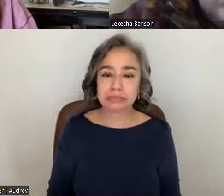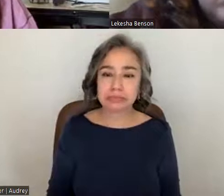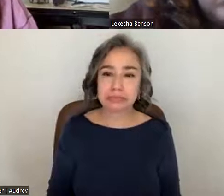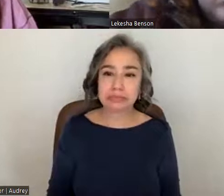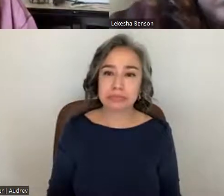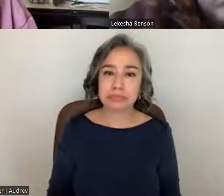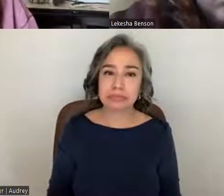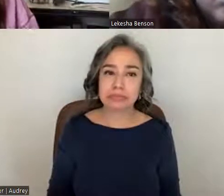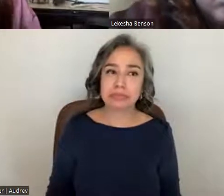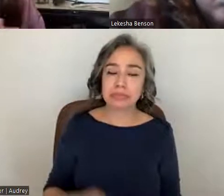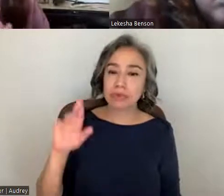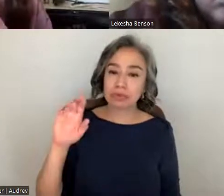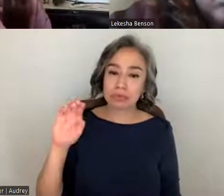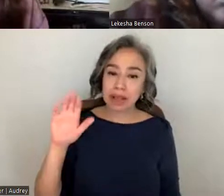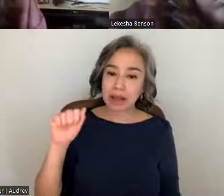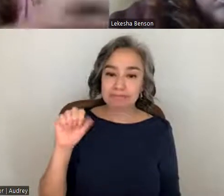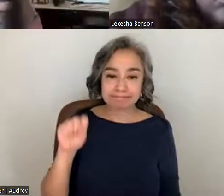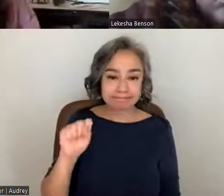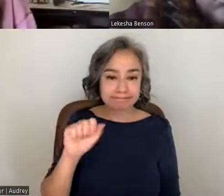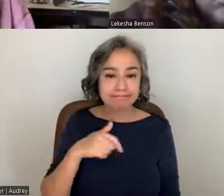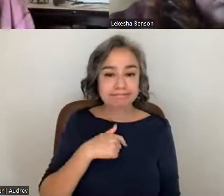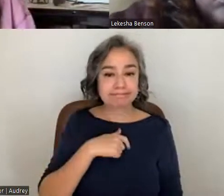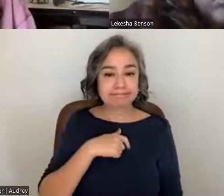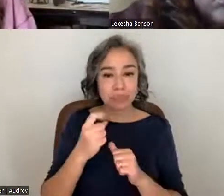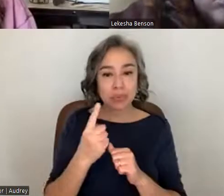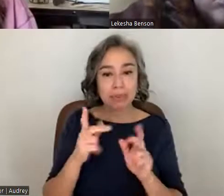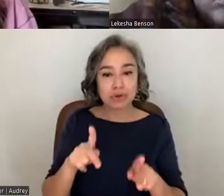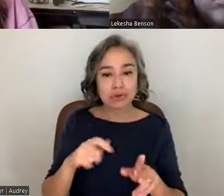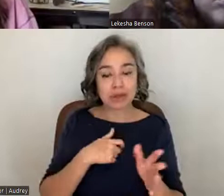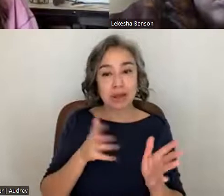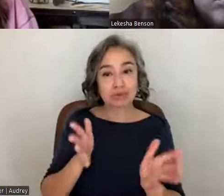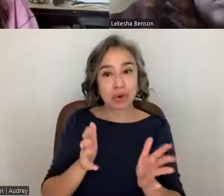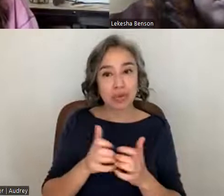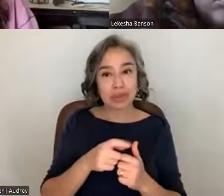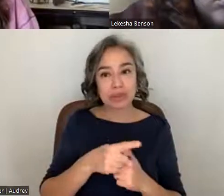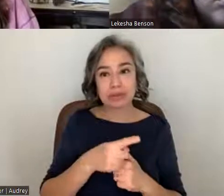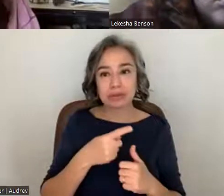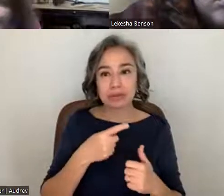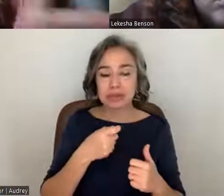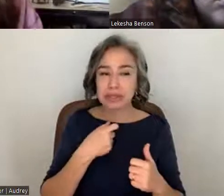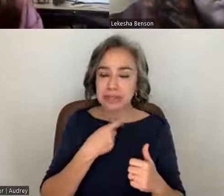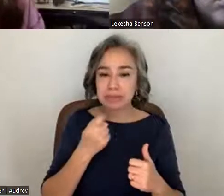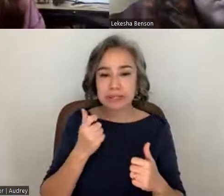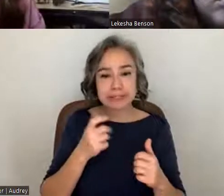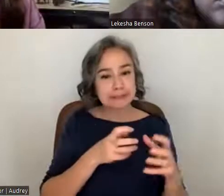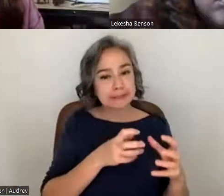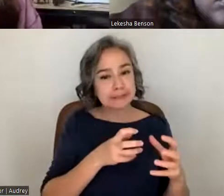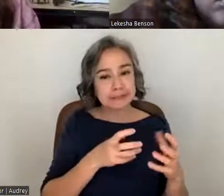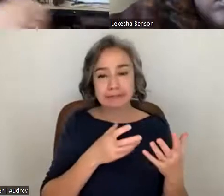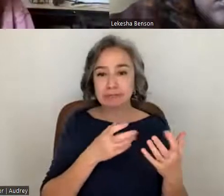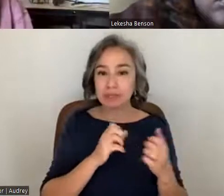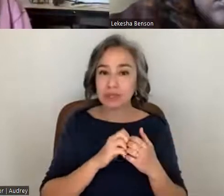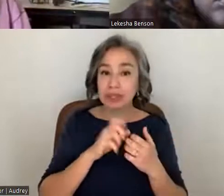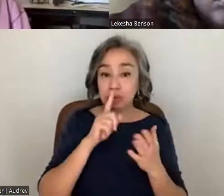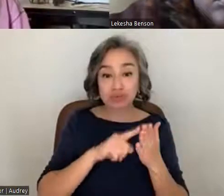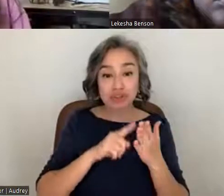Yeah, I remember there was one person I talked to who had an issue with a researcher, and they got on the